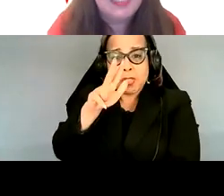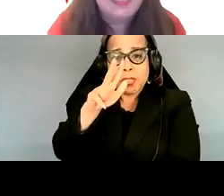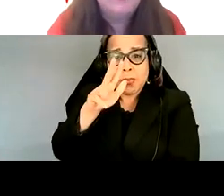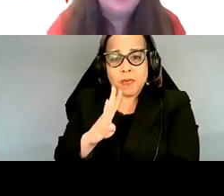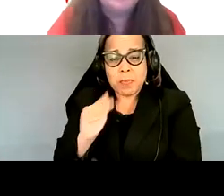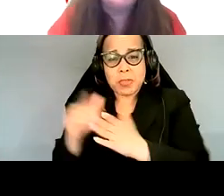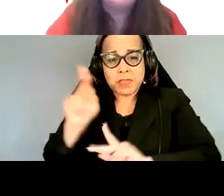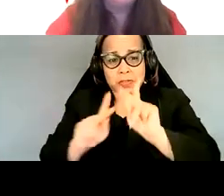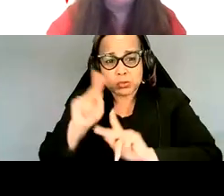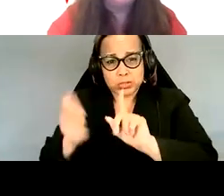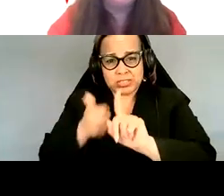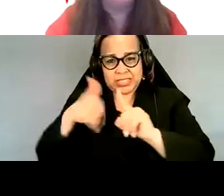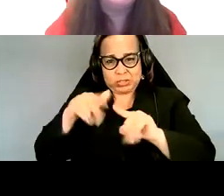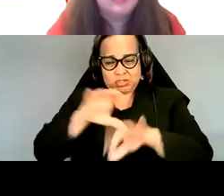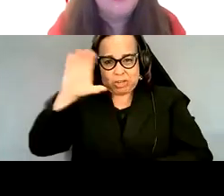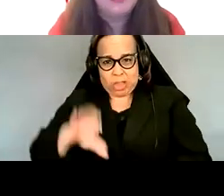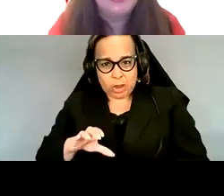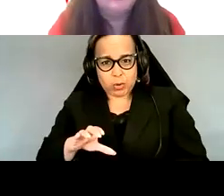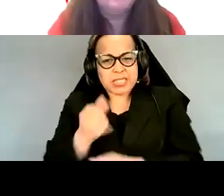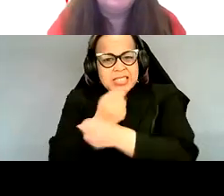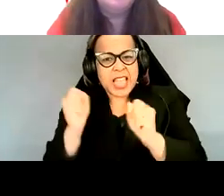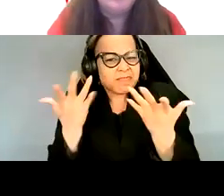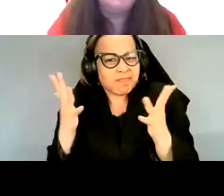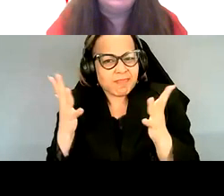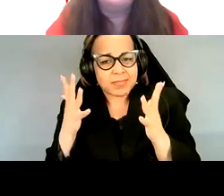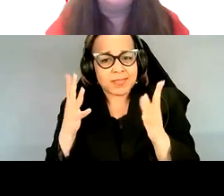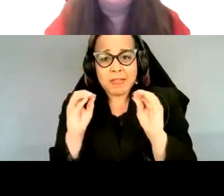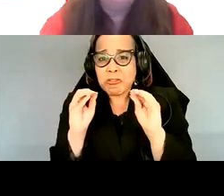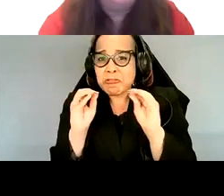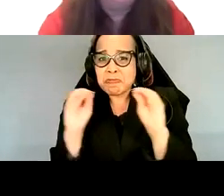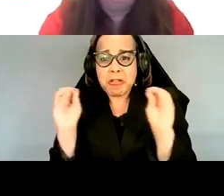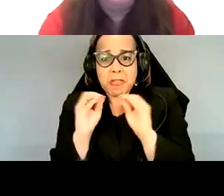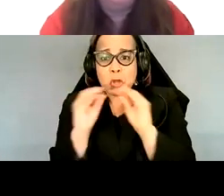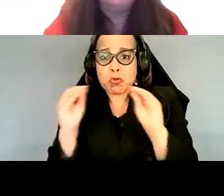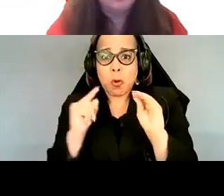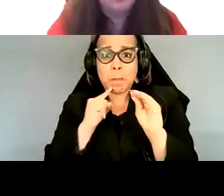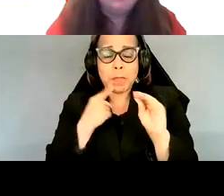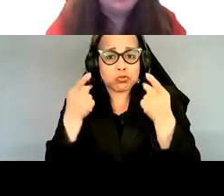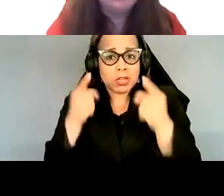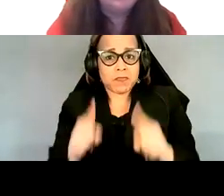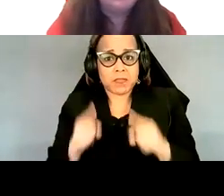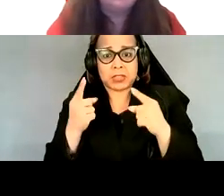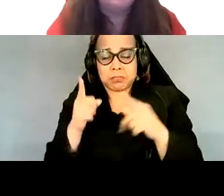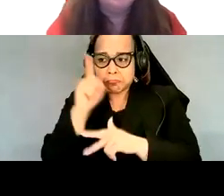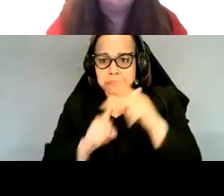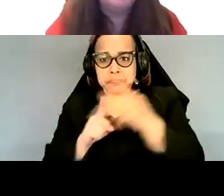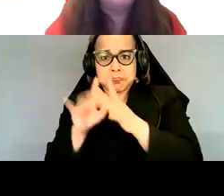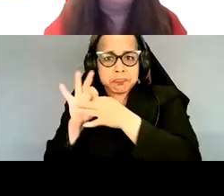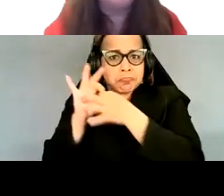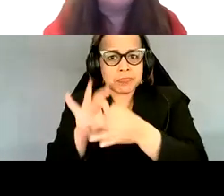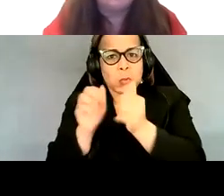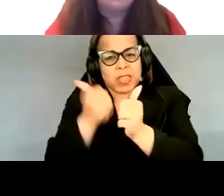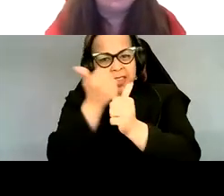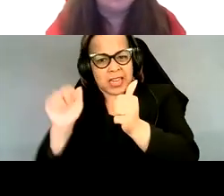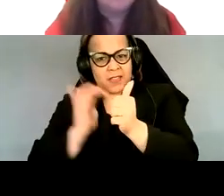million individuals here in Chicago safely. Nothing has been, no major events have been associated with any of